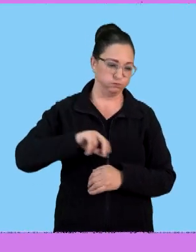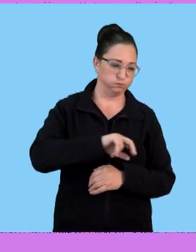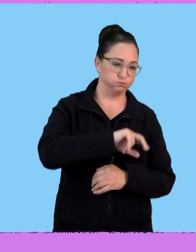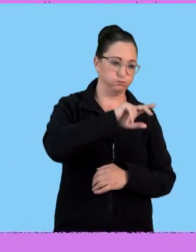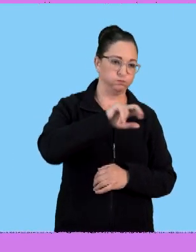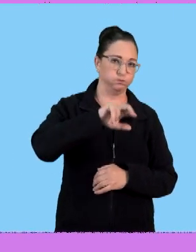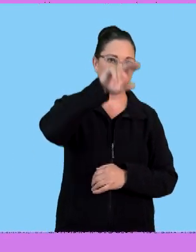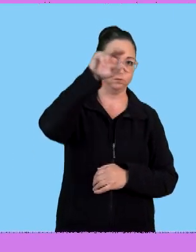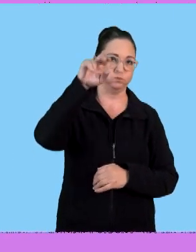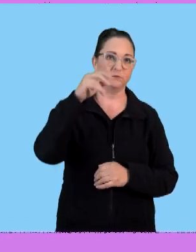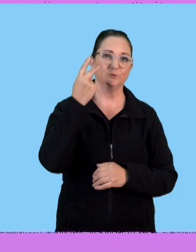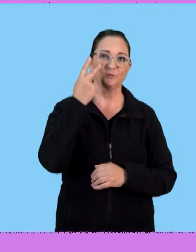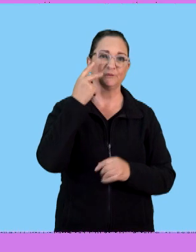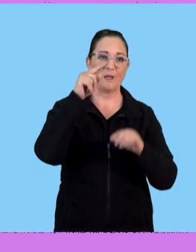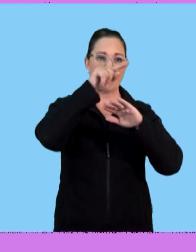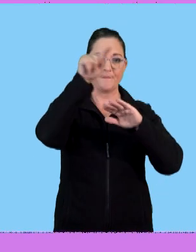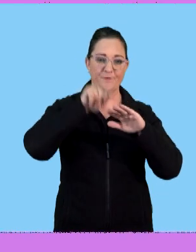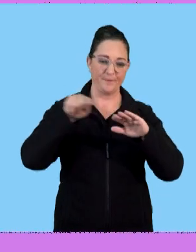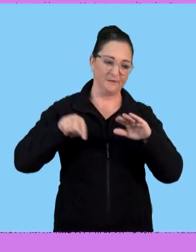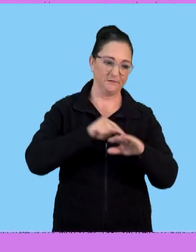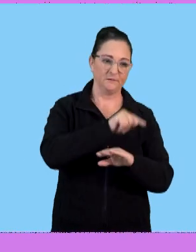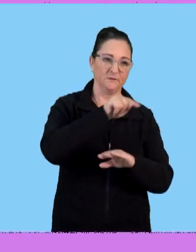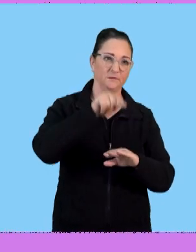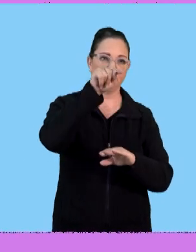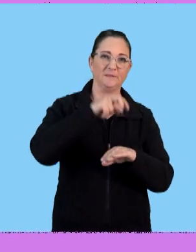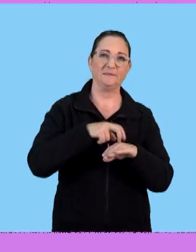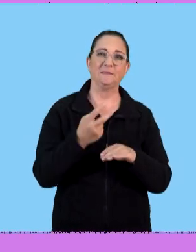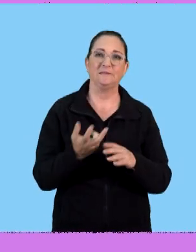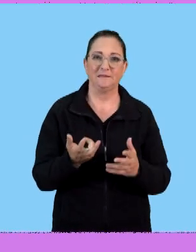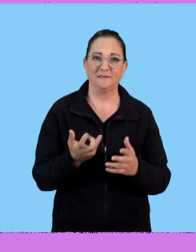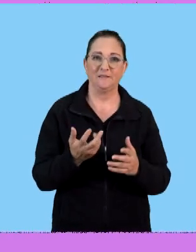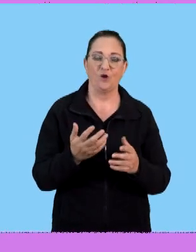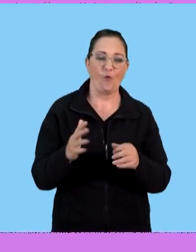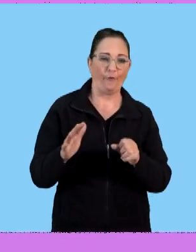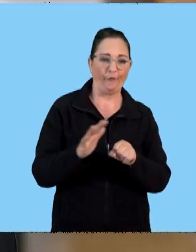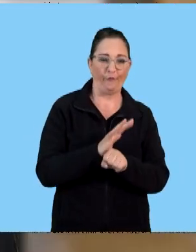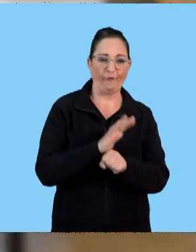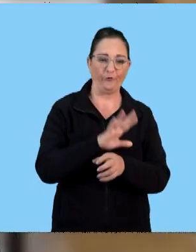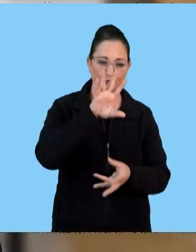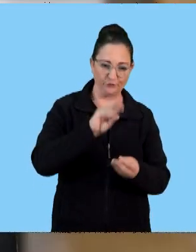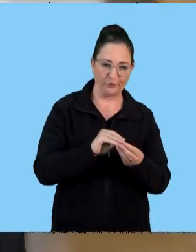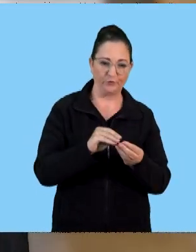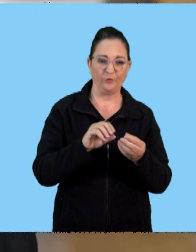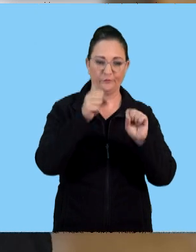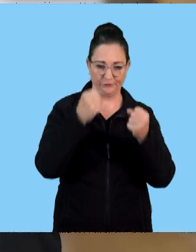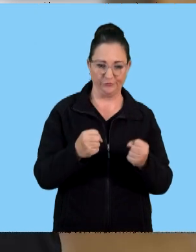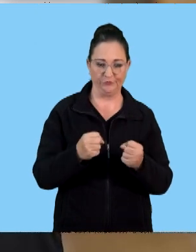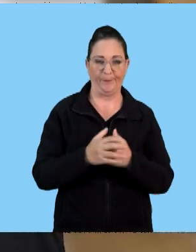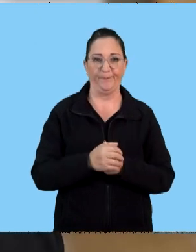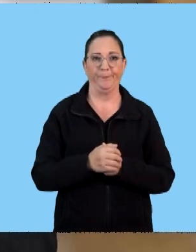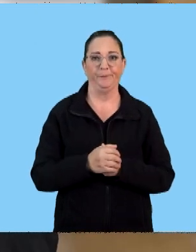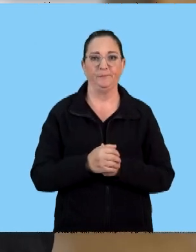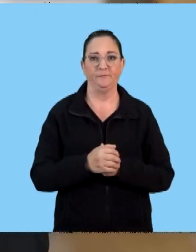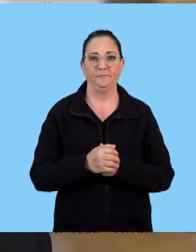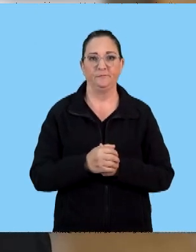the T-shaped bird cage. Now, guys, remember, perimeter is what? The total distance around the shape, right?